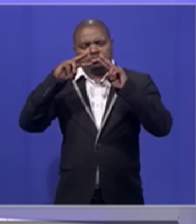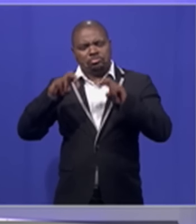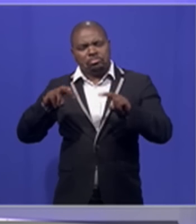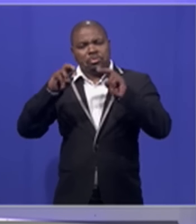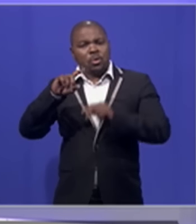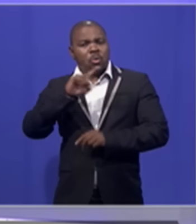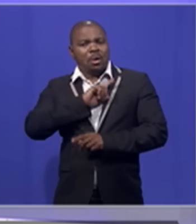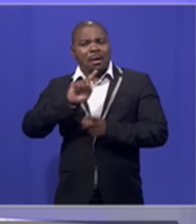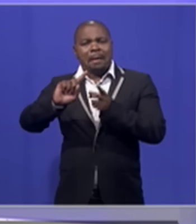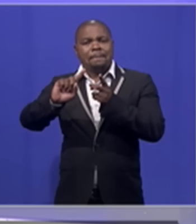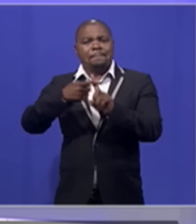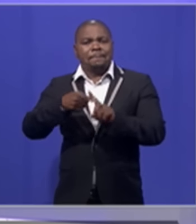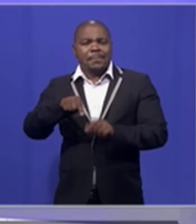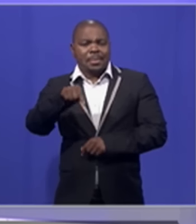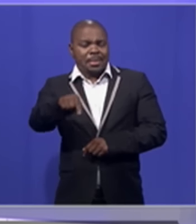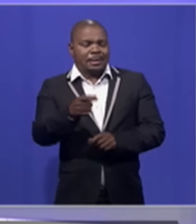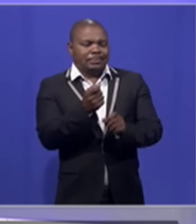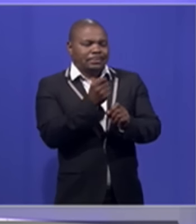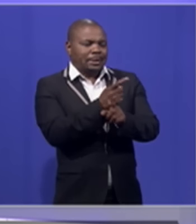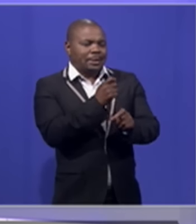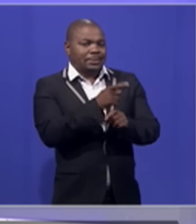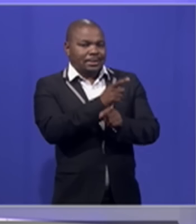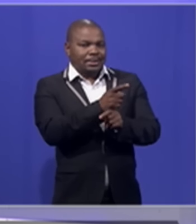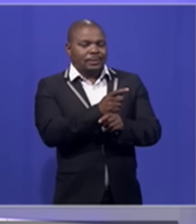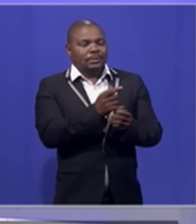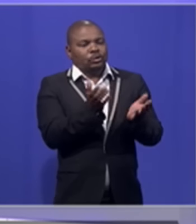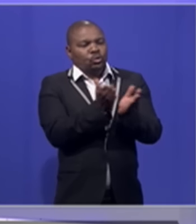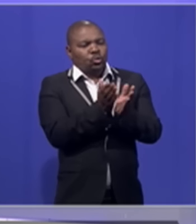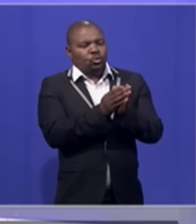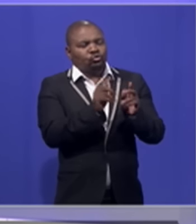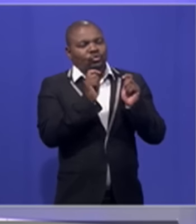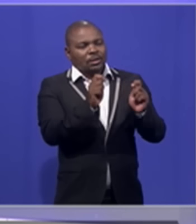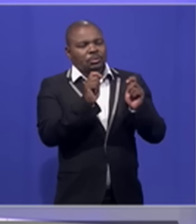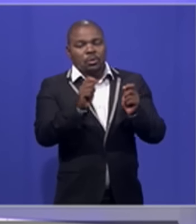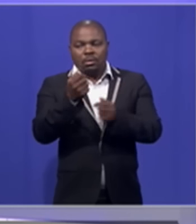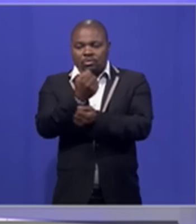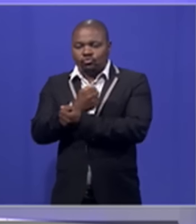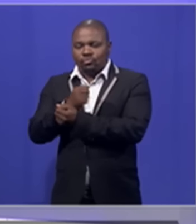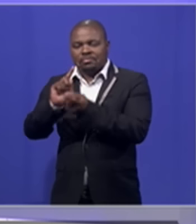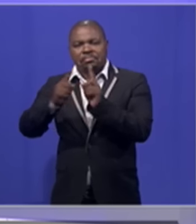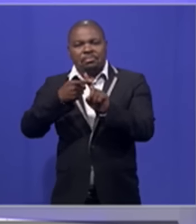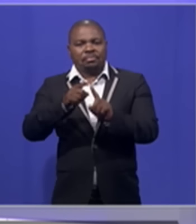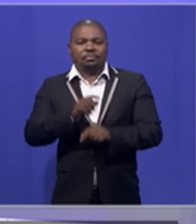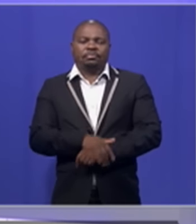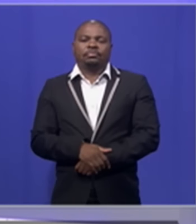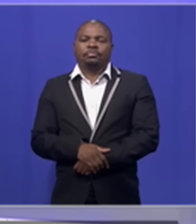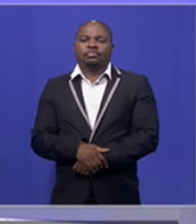ka mora hore tekesi e tsamaisang barutwana e thulane le lori.